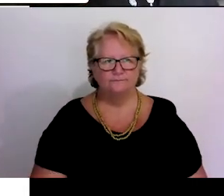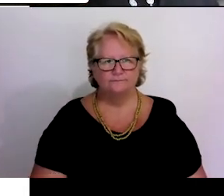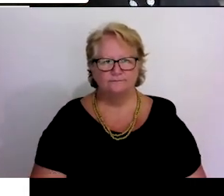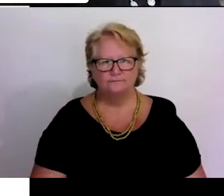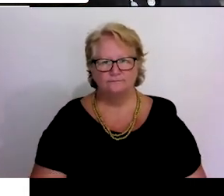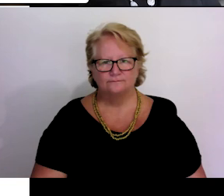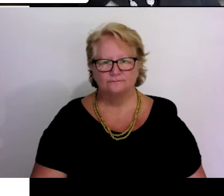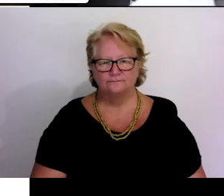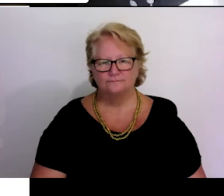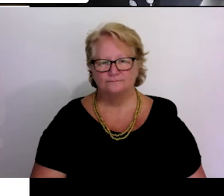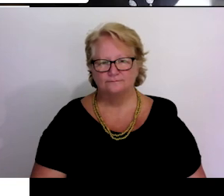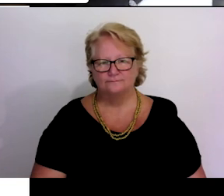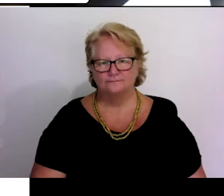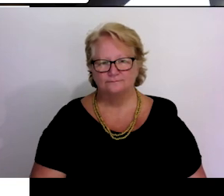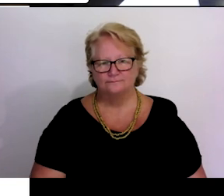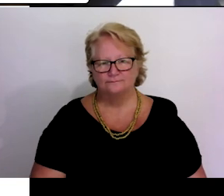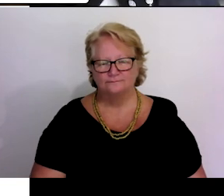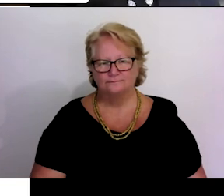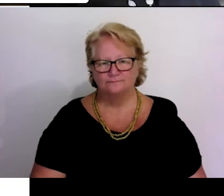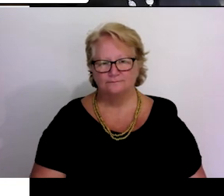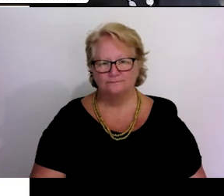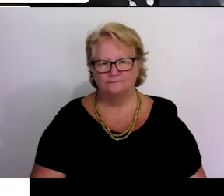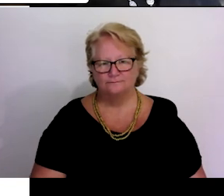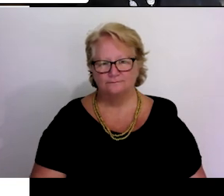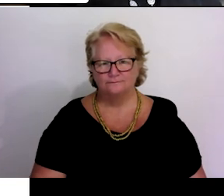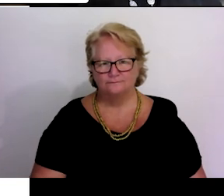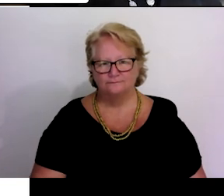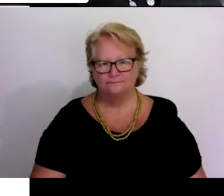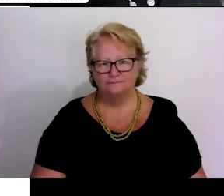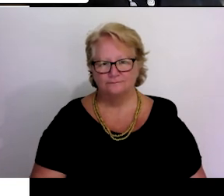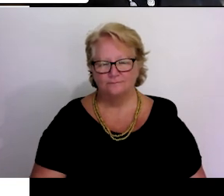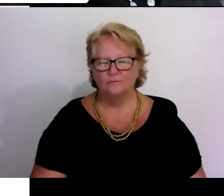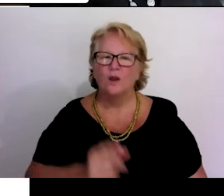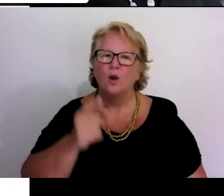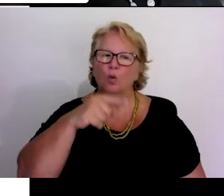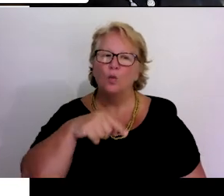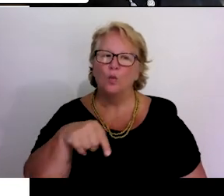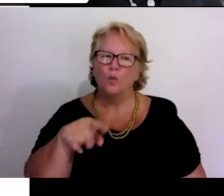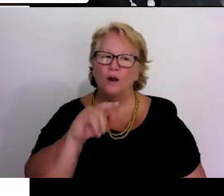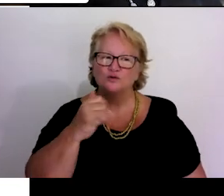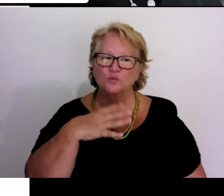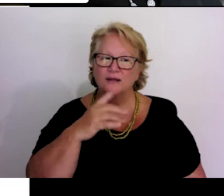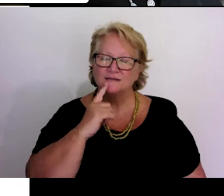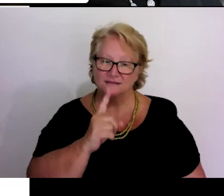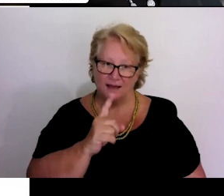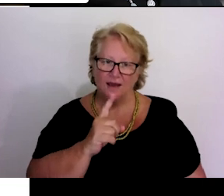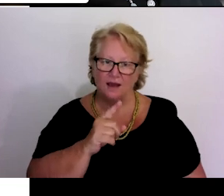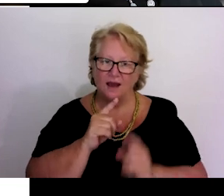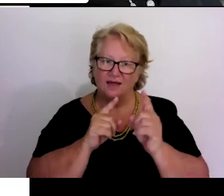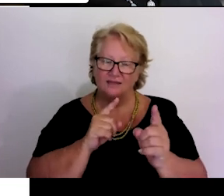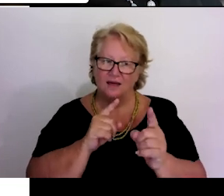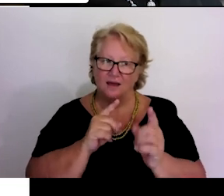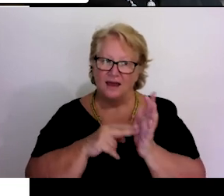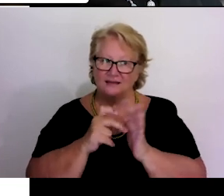And so just to finish off, we just want to say again that the data